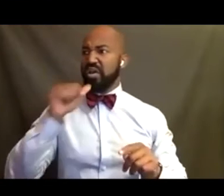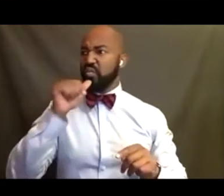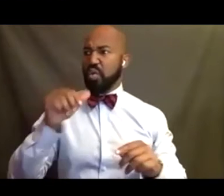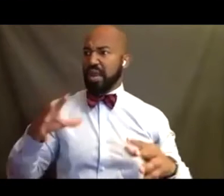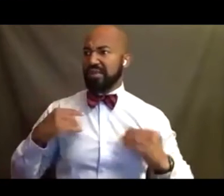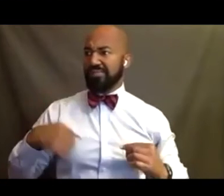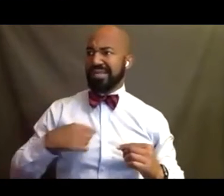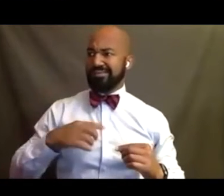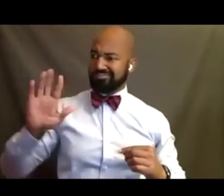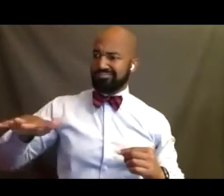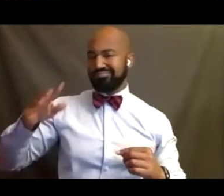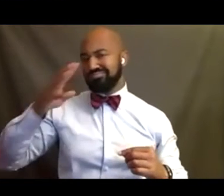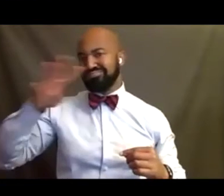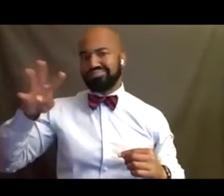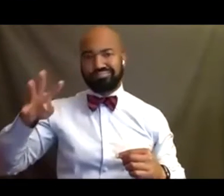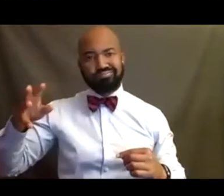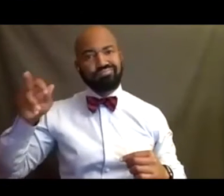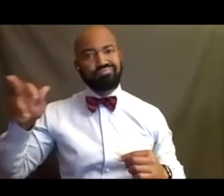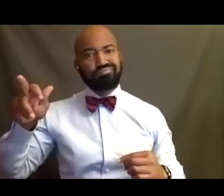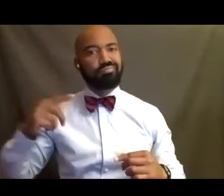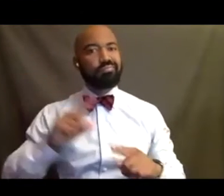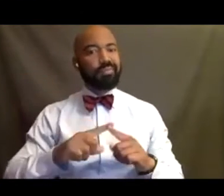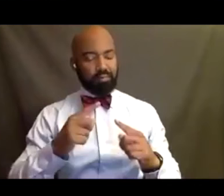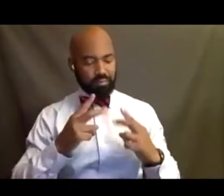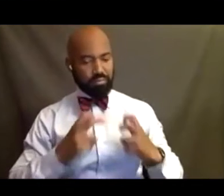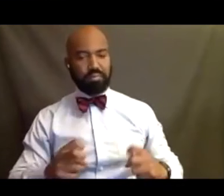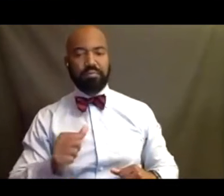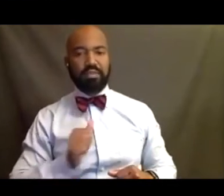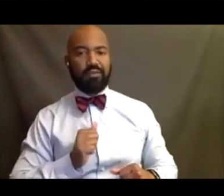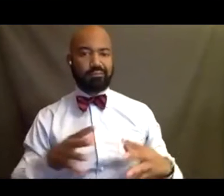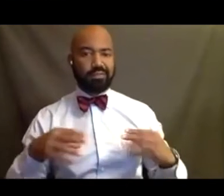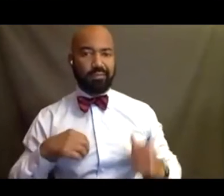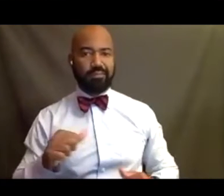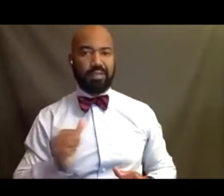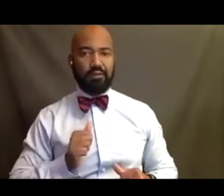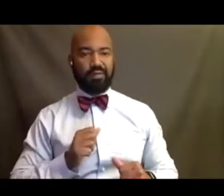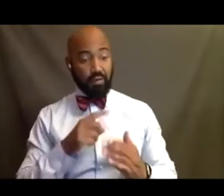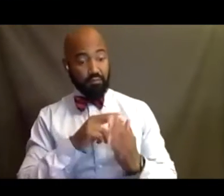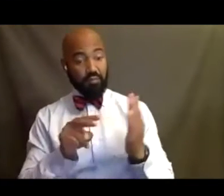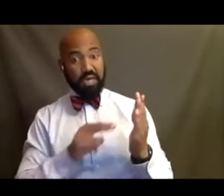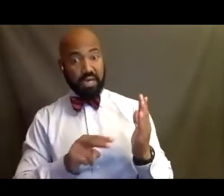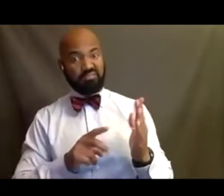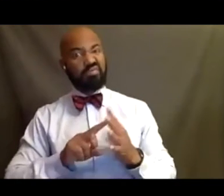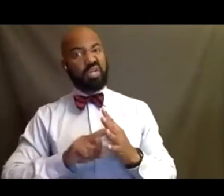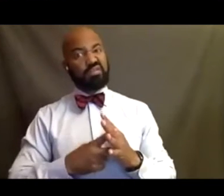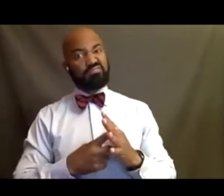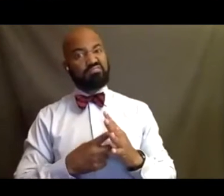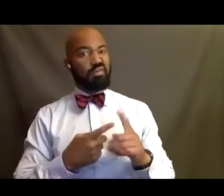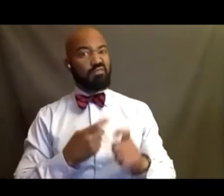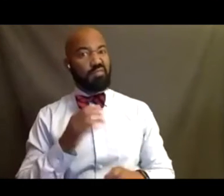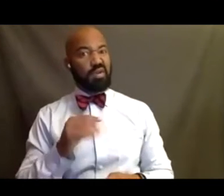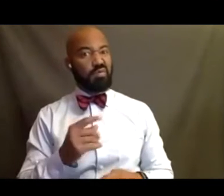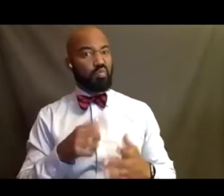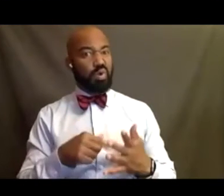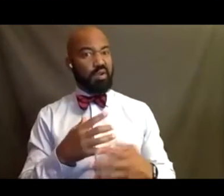ourselves. So yeah, that's like just my whole assumption, like what I got from it starting out. How did you like the